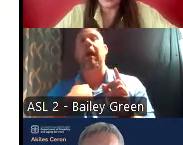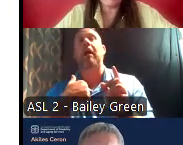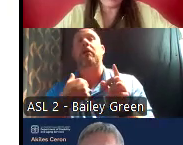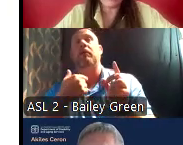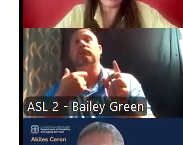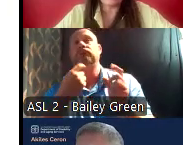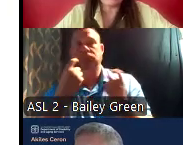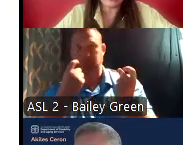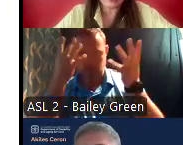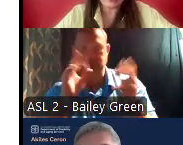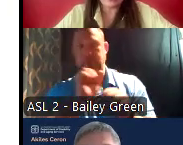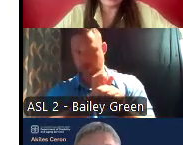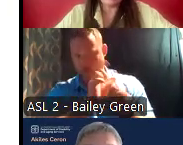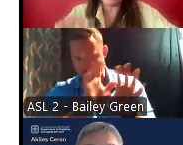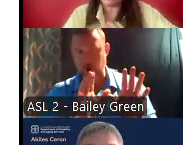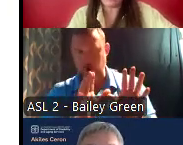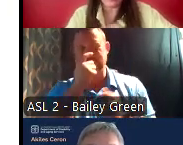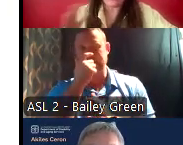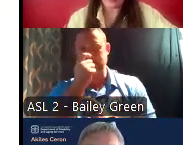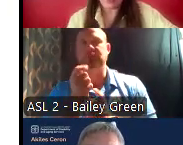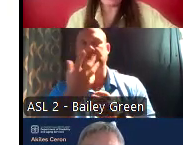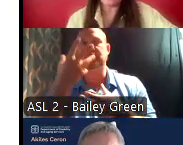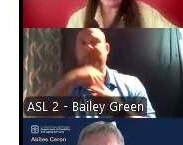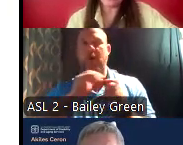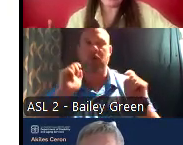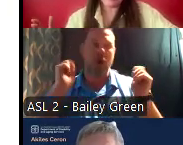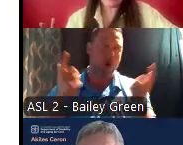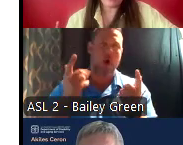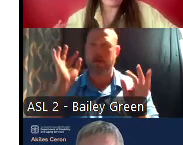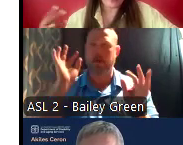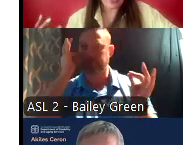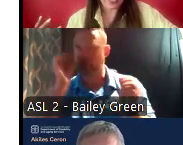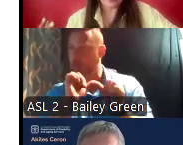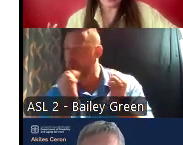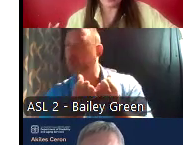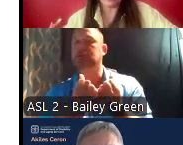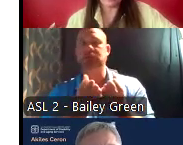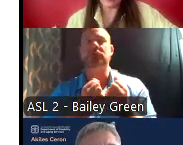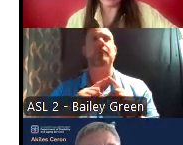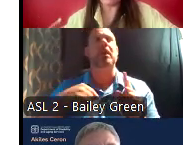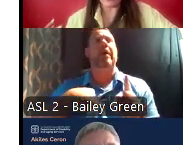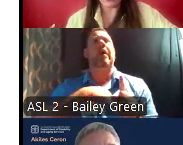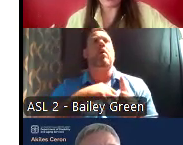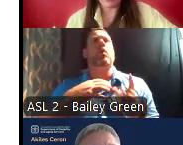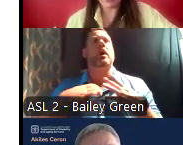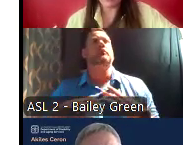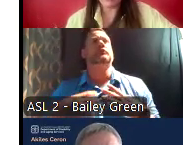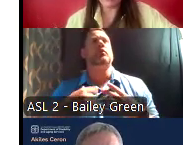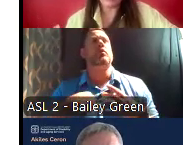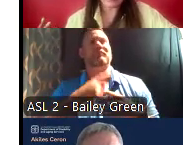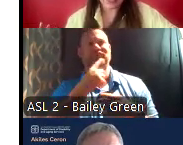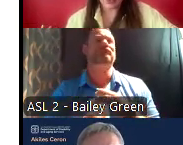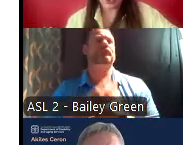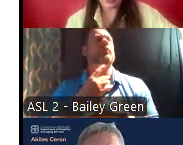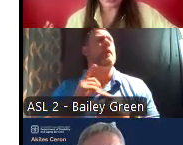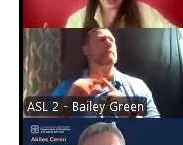celebration of their work. And it was interesting because it involved all the federal agencies. But with our council, we really are enriched by bringing